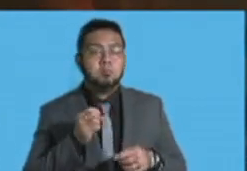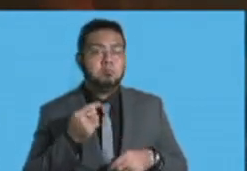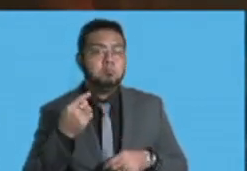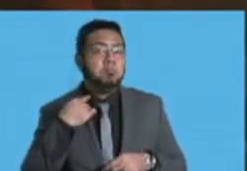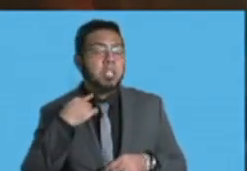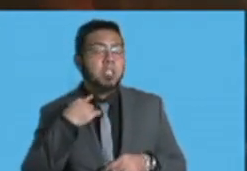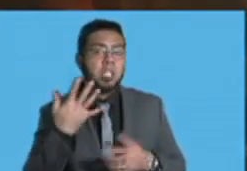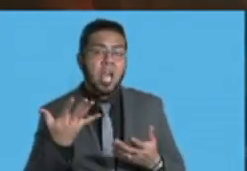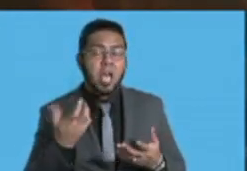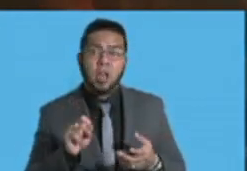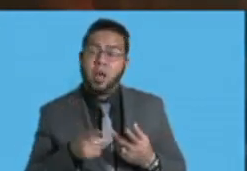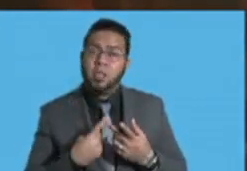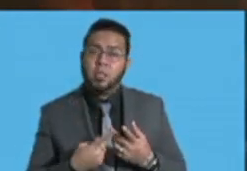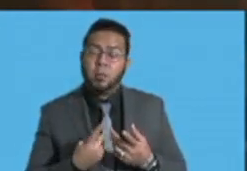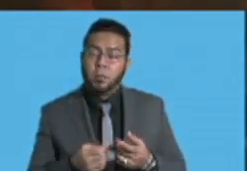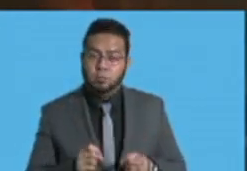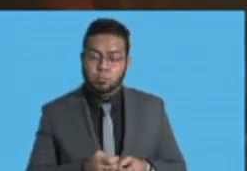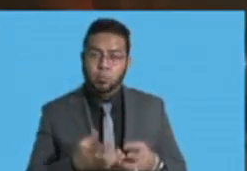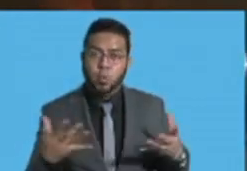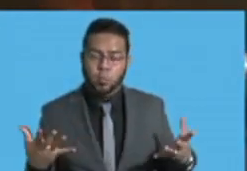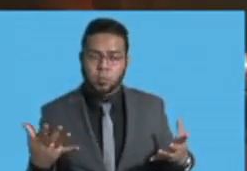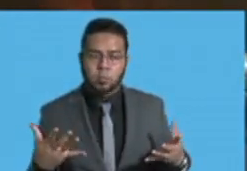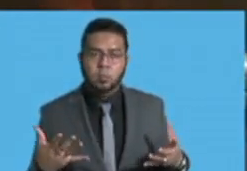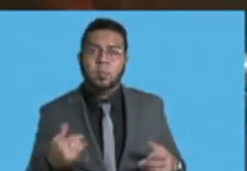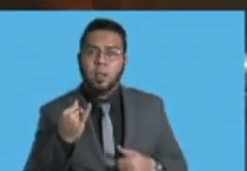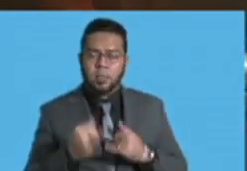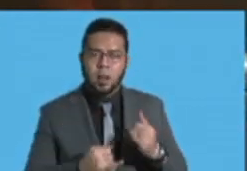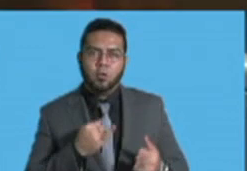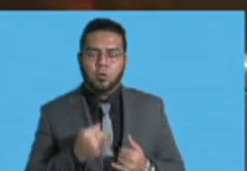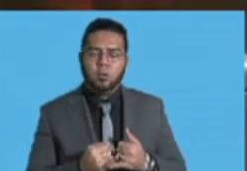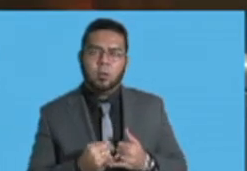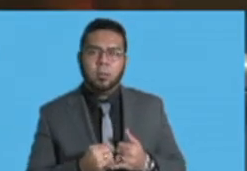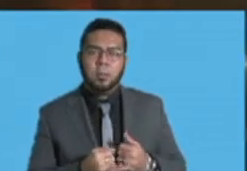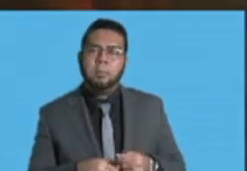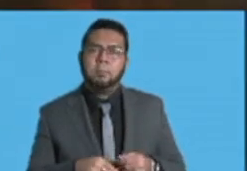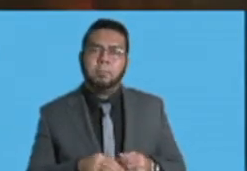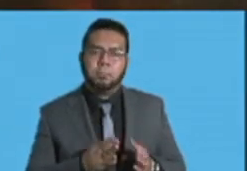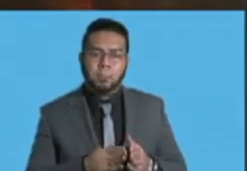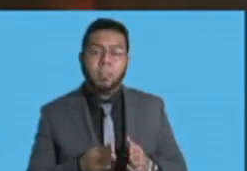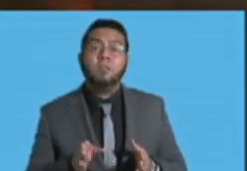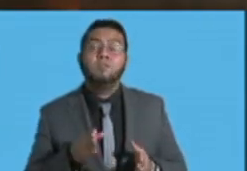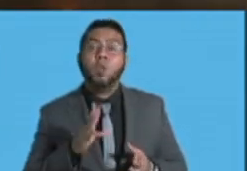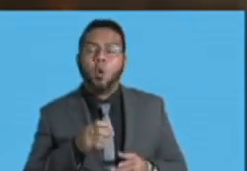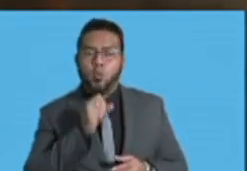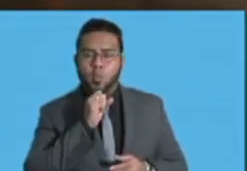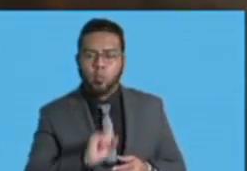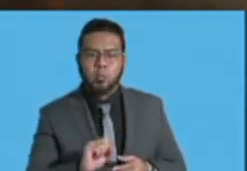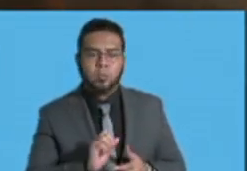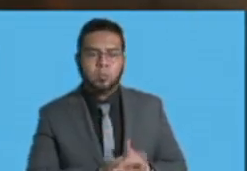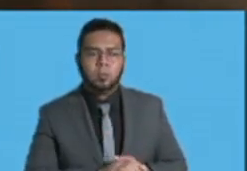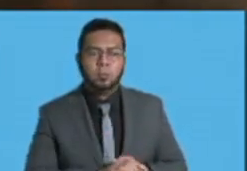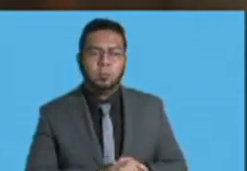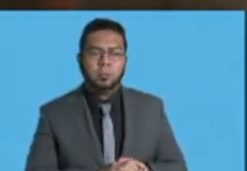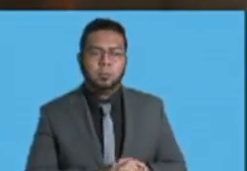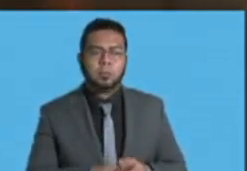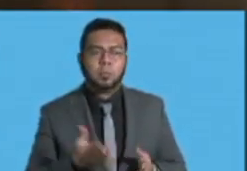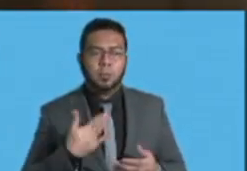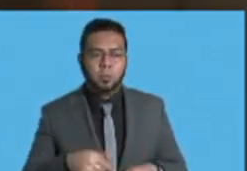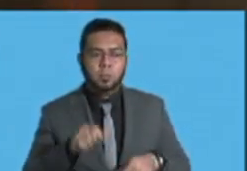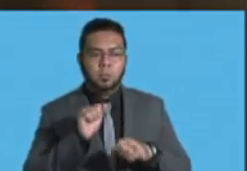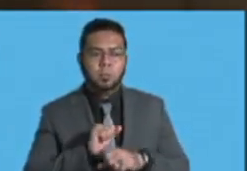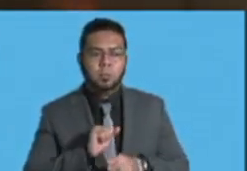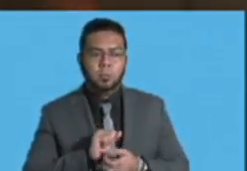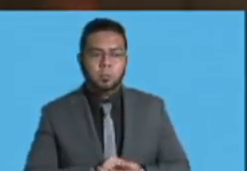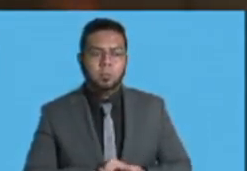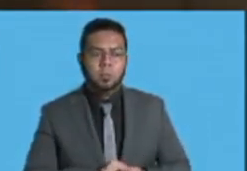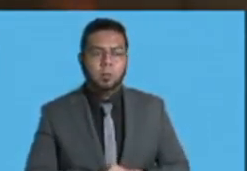take advantage of the rapidly growing international market for those products. I consider this industry